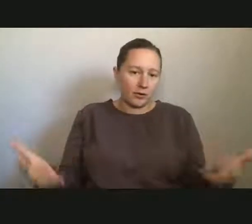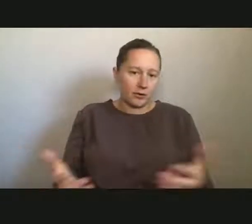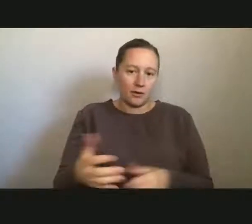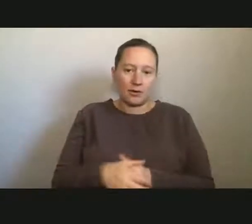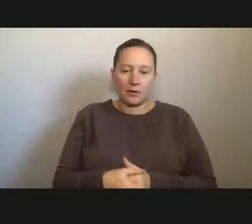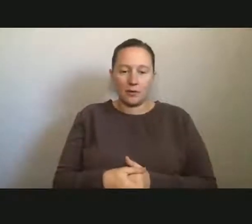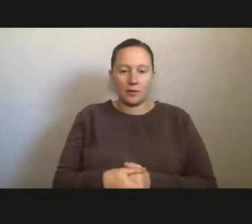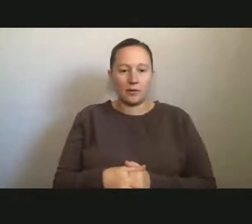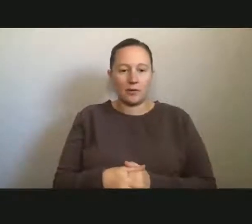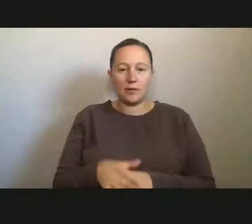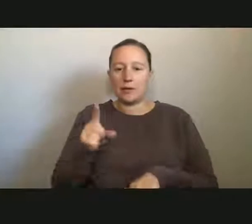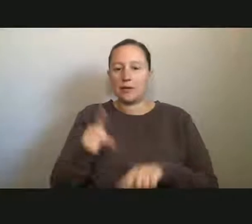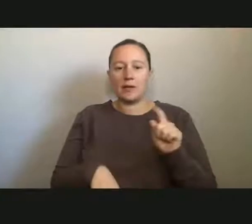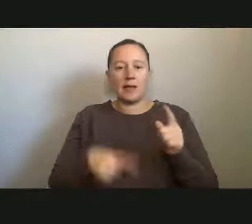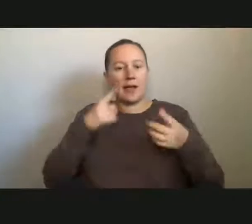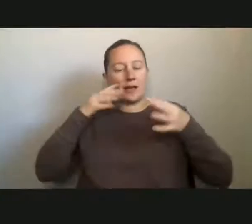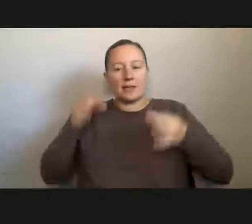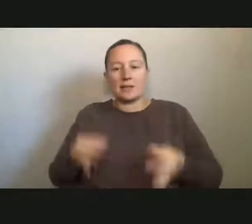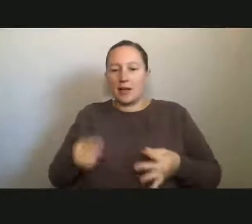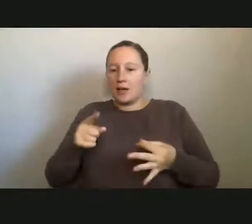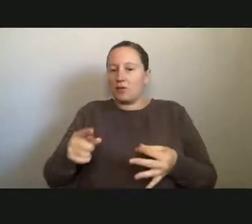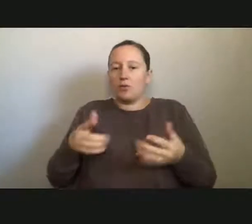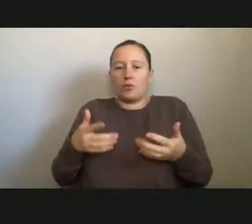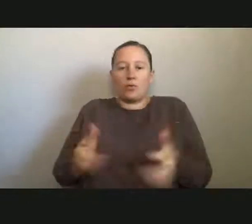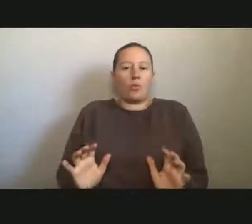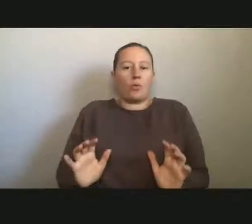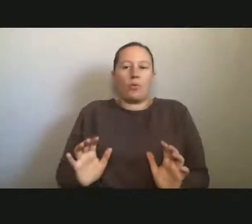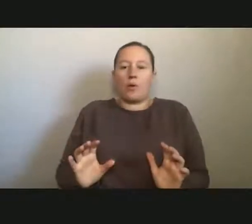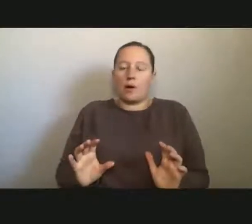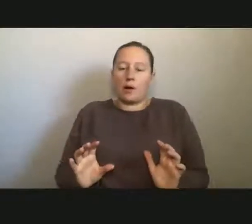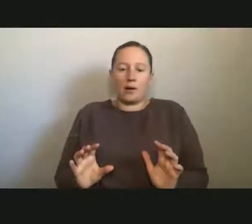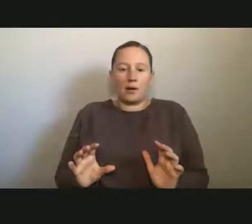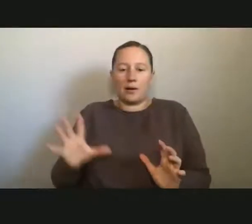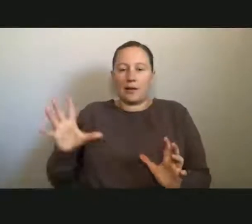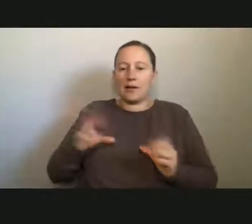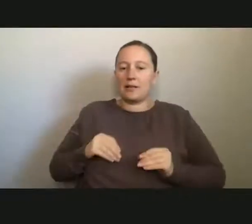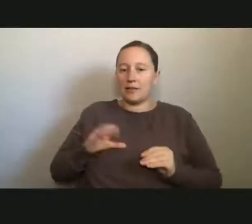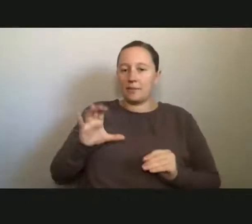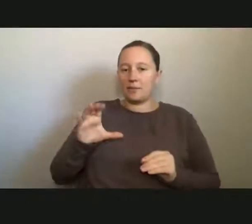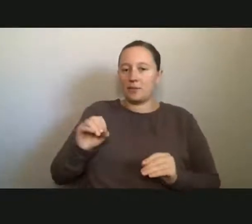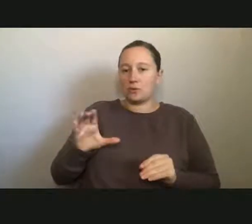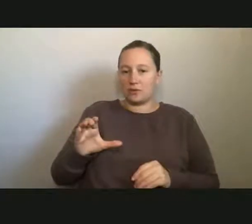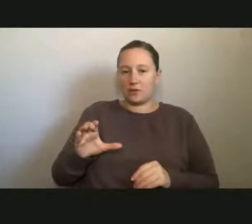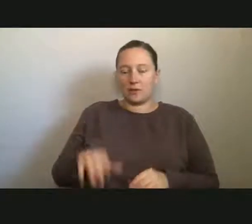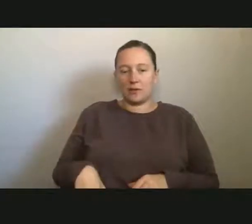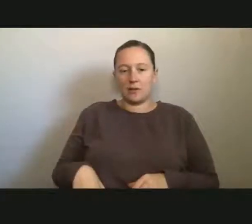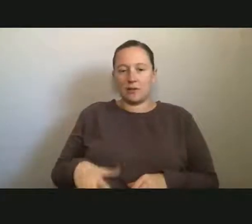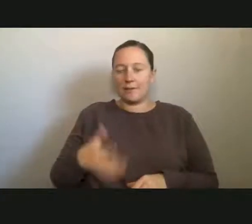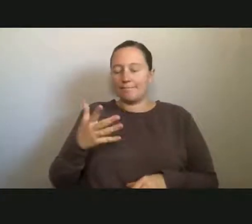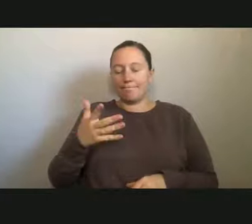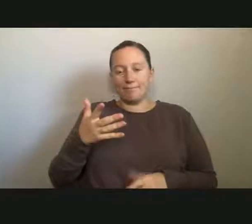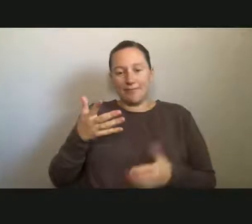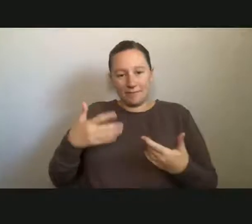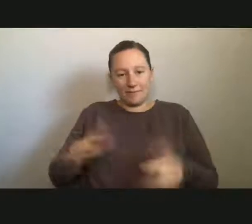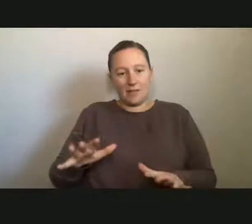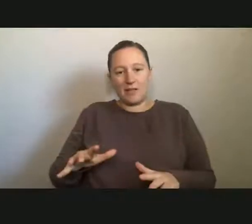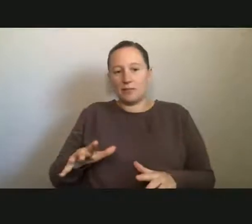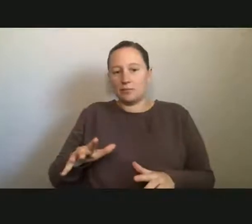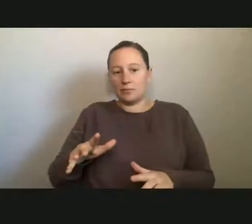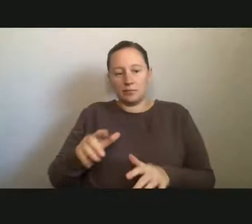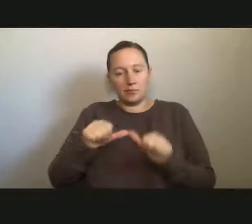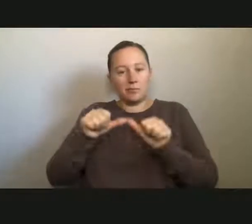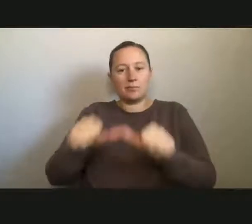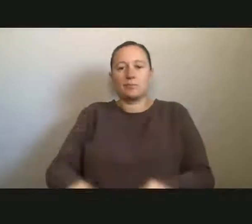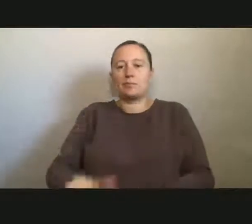forever, and you can't decide that you don't want to accept the COC. It is an automatically deemed